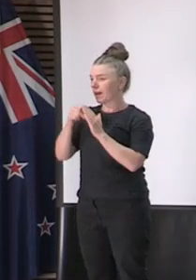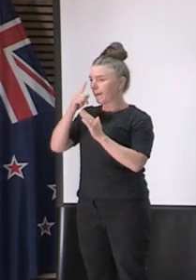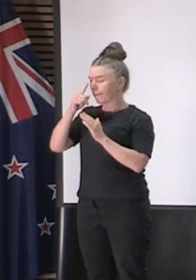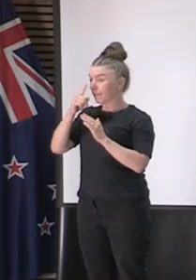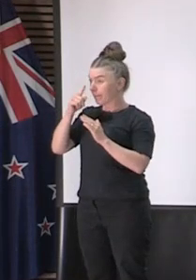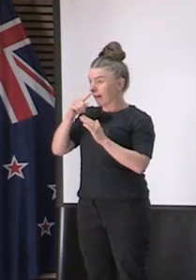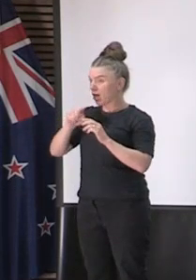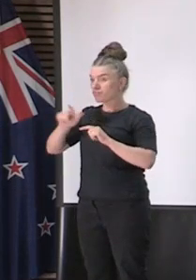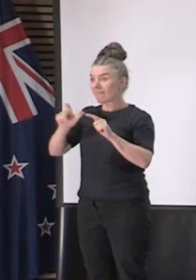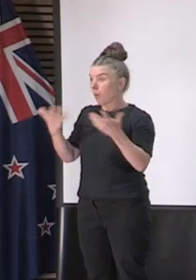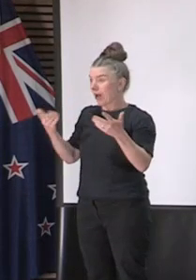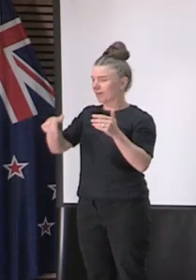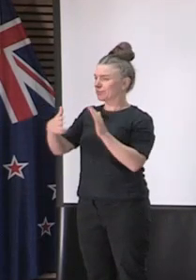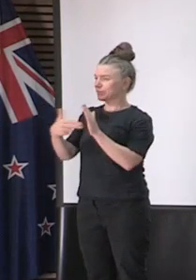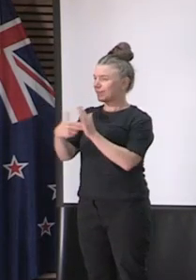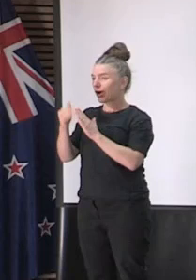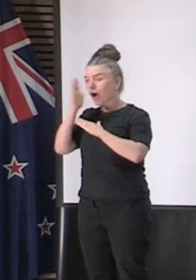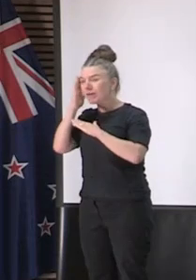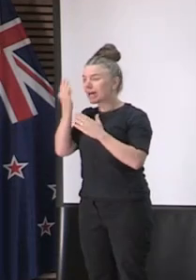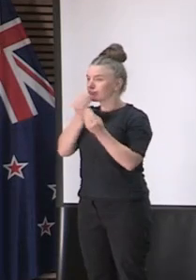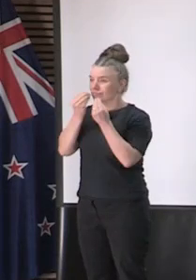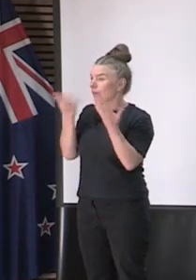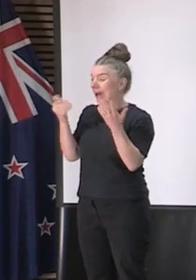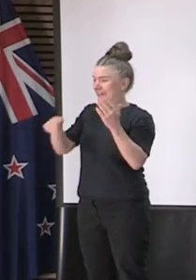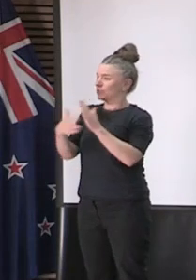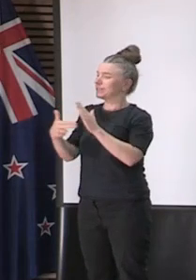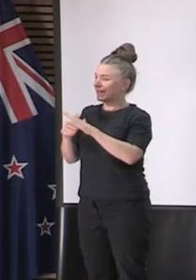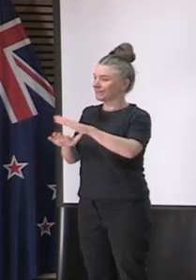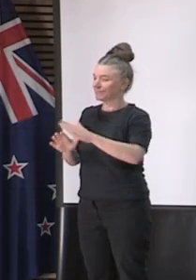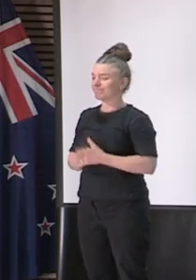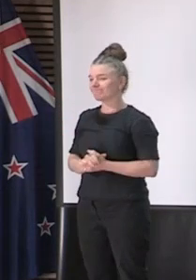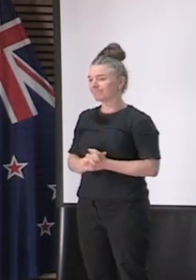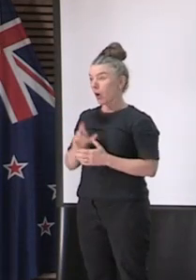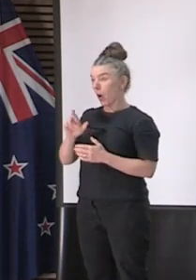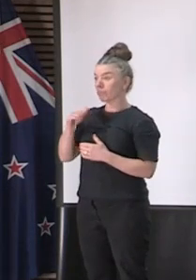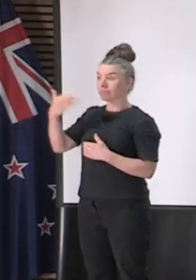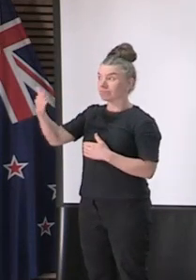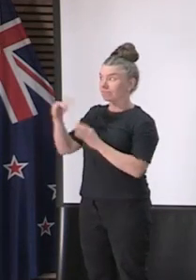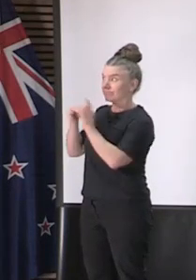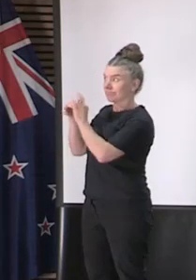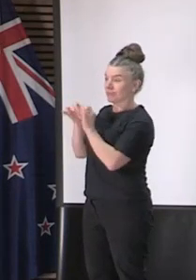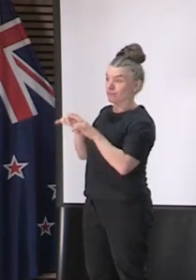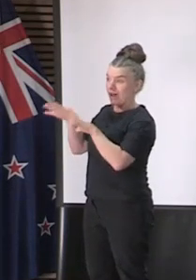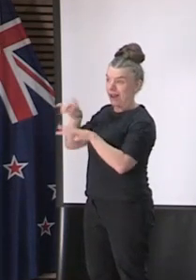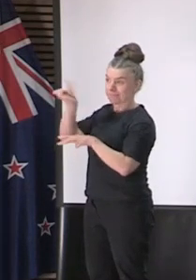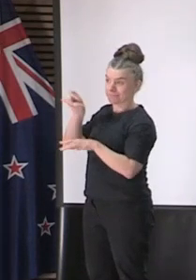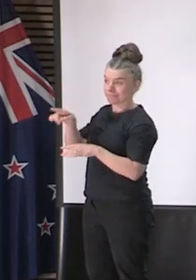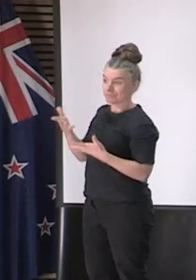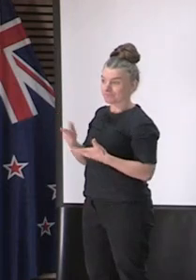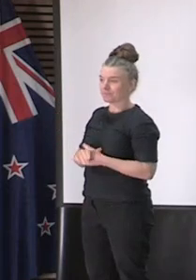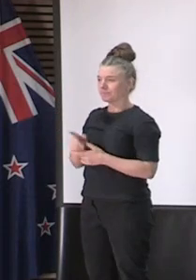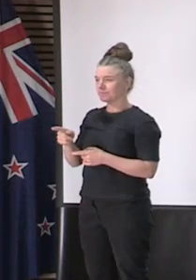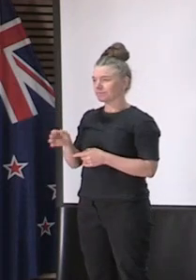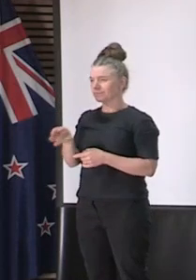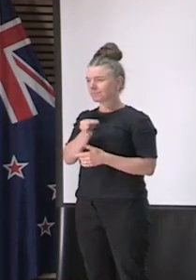in a position as soon as we're able to at least get the Australian market moving too. Do you regret not letting stores,